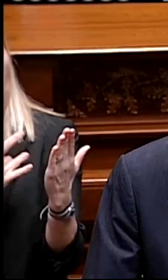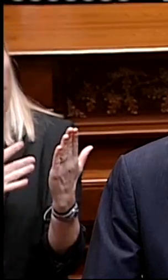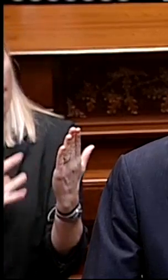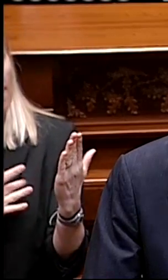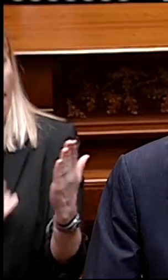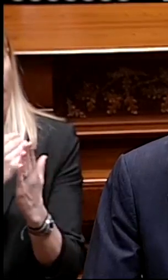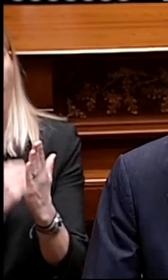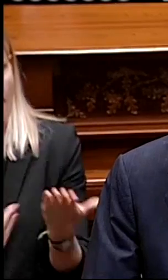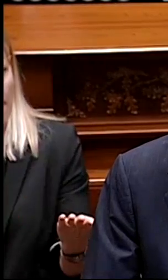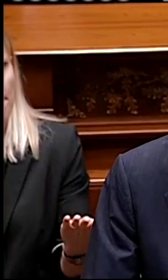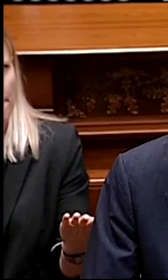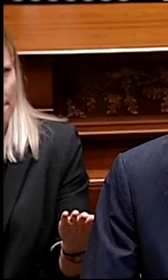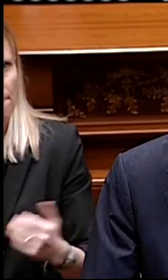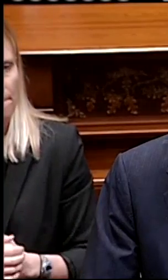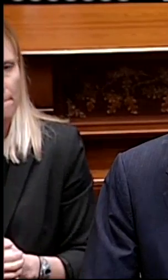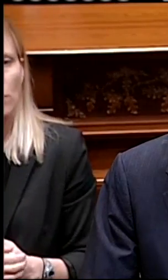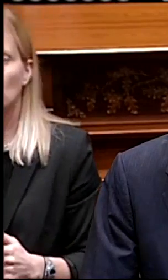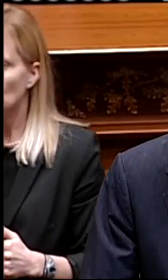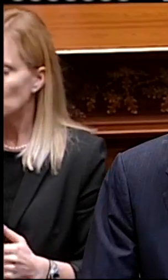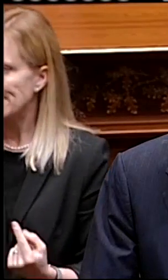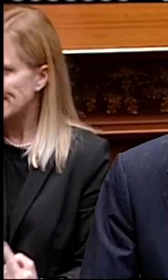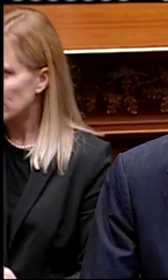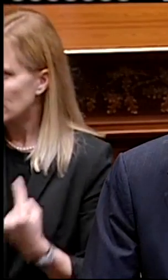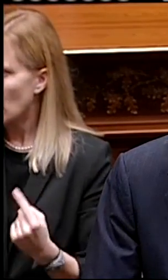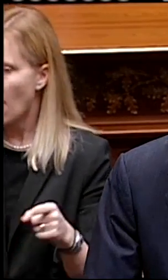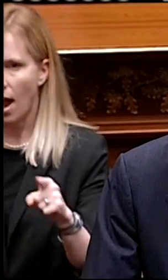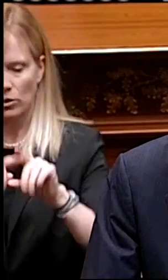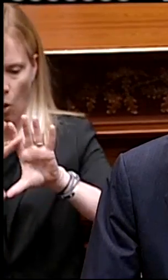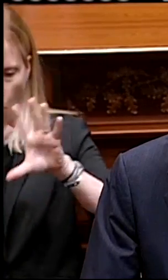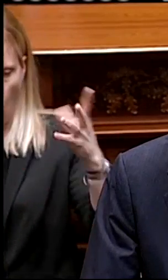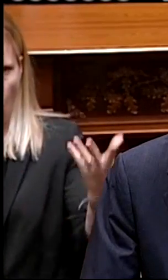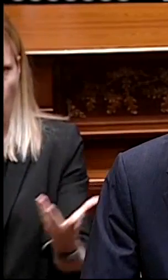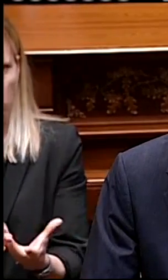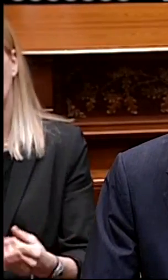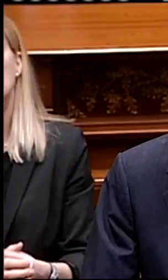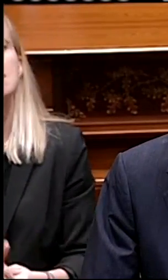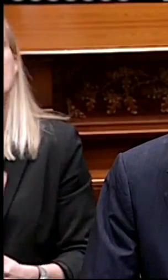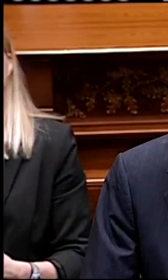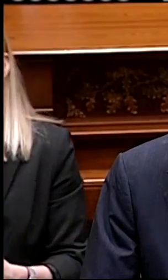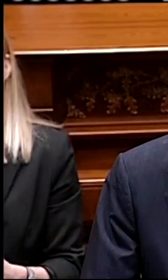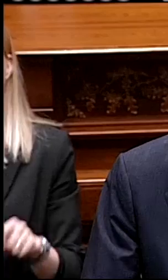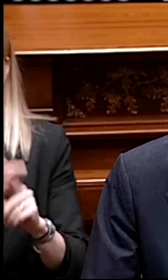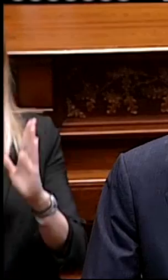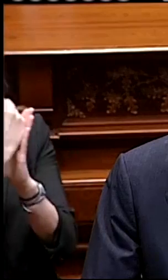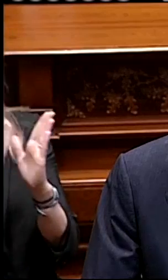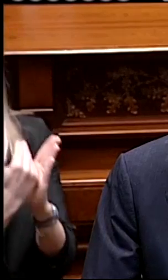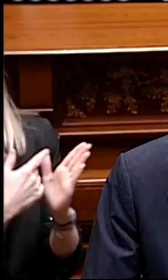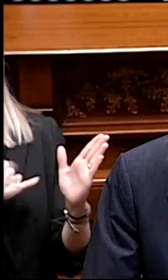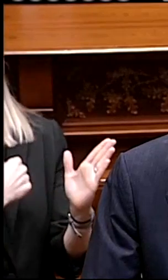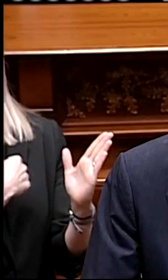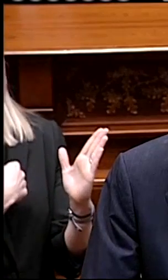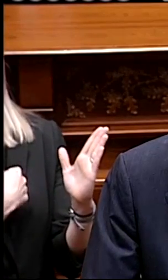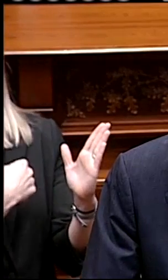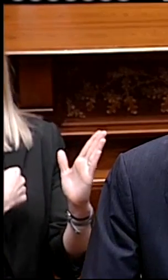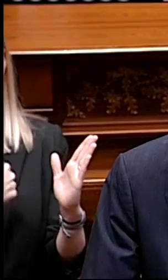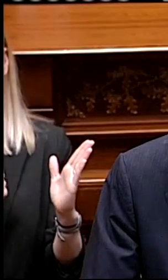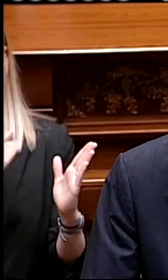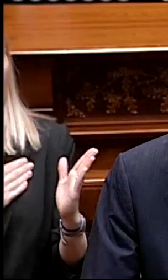lot. We should consider it as a whole, not as a list of individual